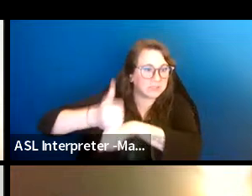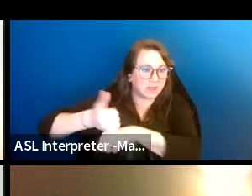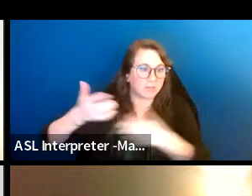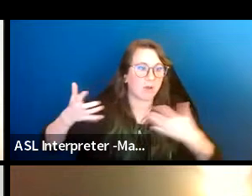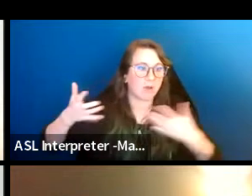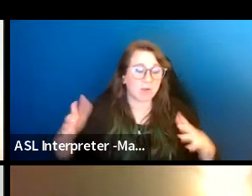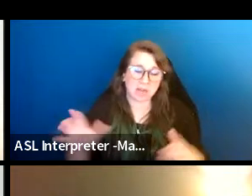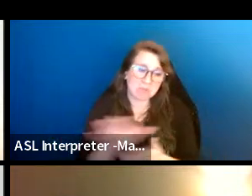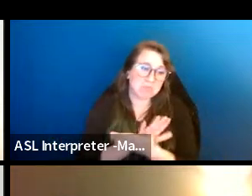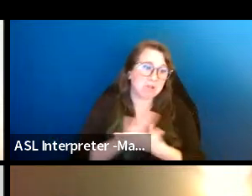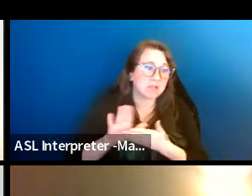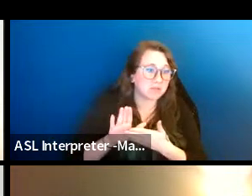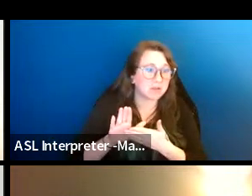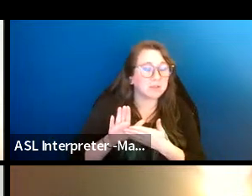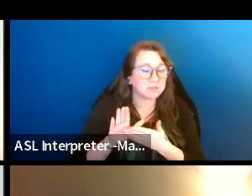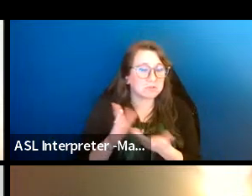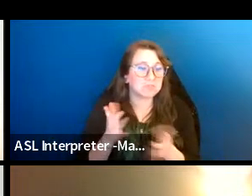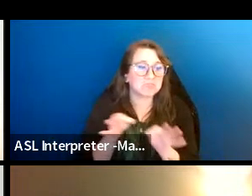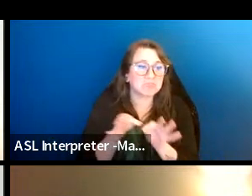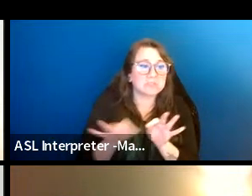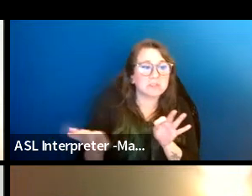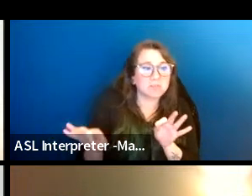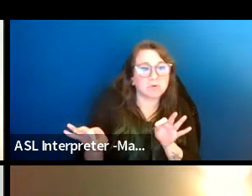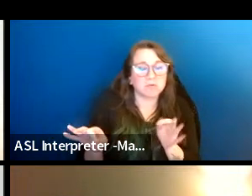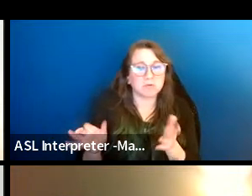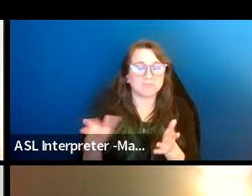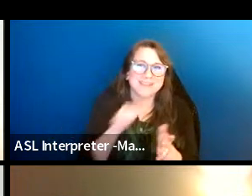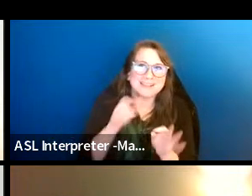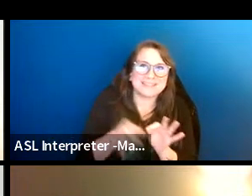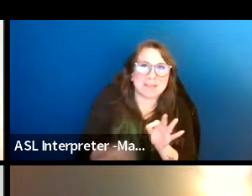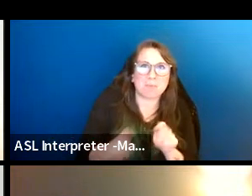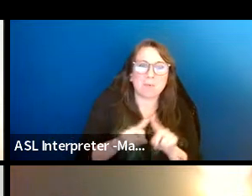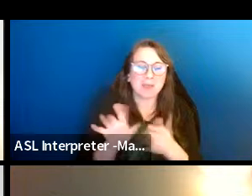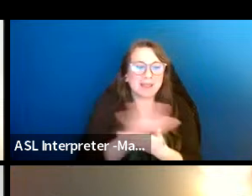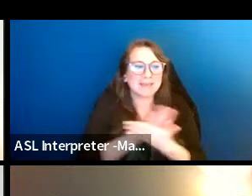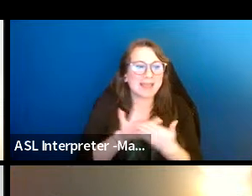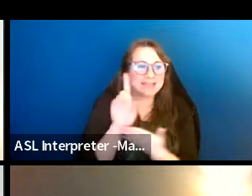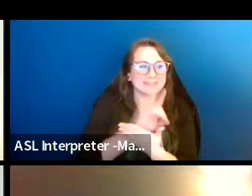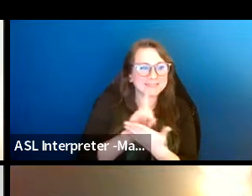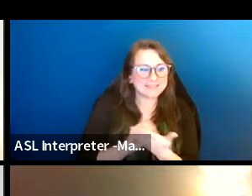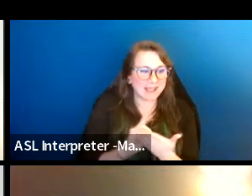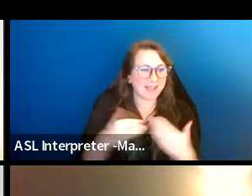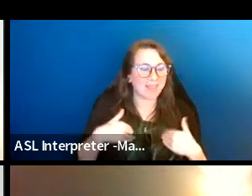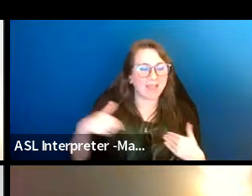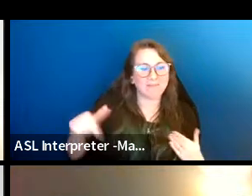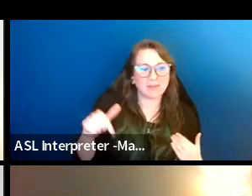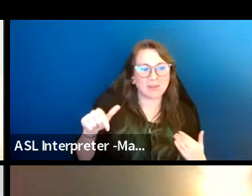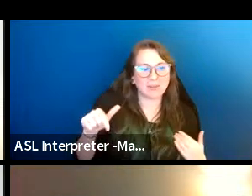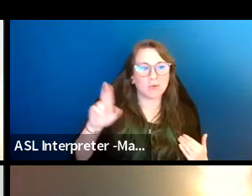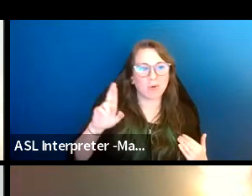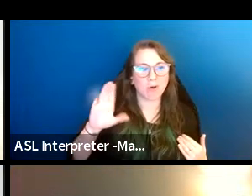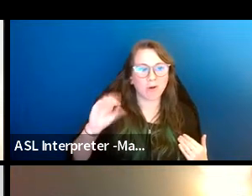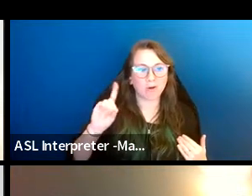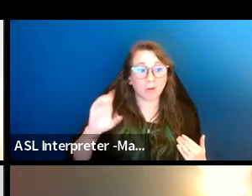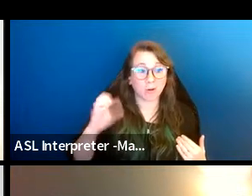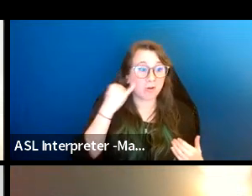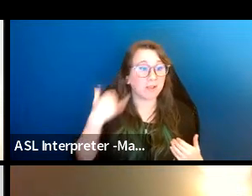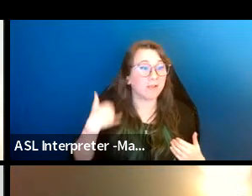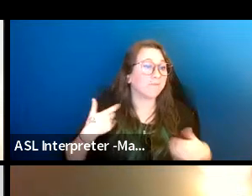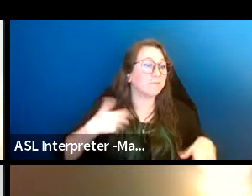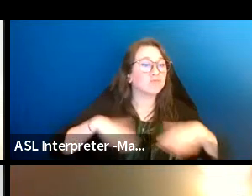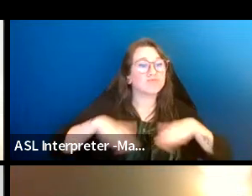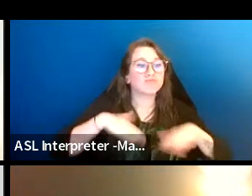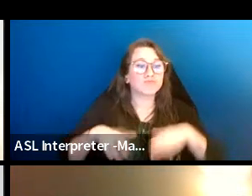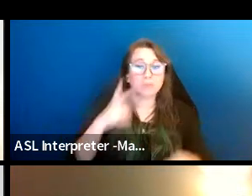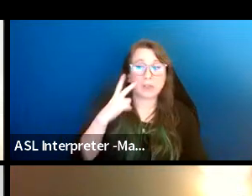really nice. It's a simple, not a simple, it's a really nice design that has a QR code. If you get a chance when you're walking or anything